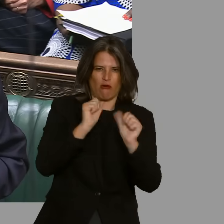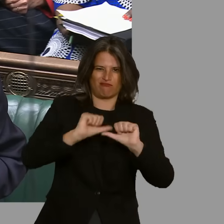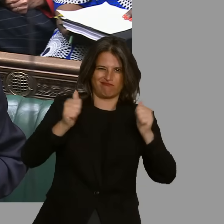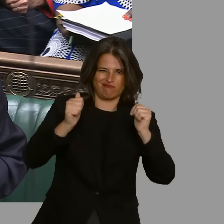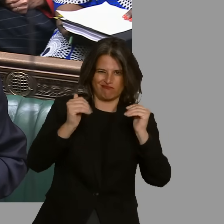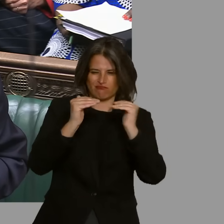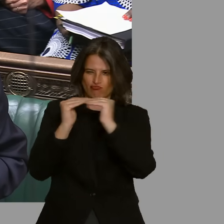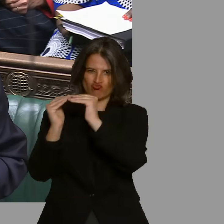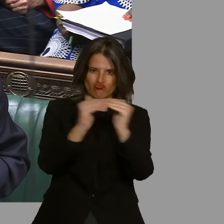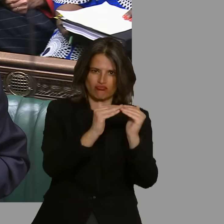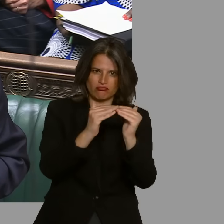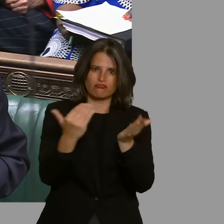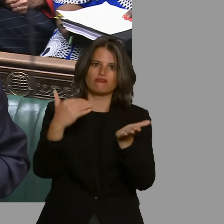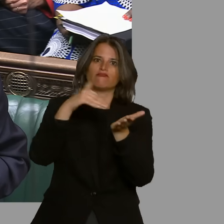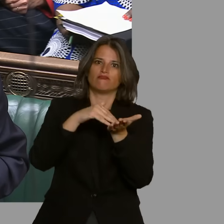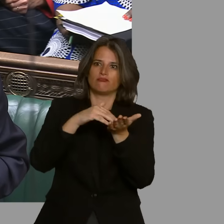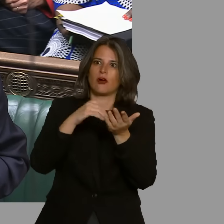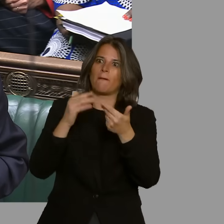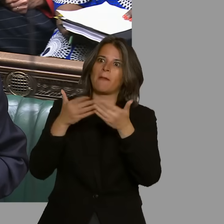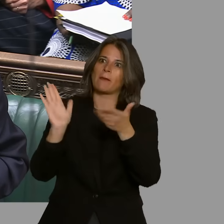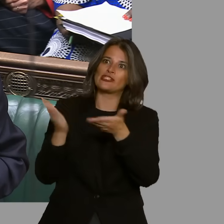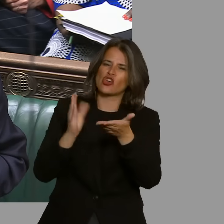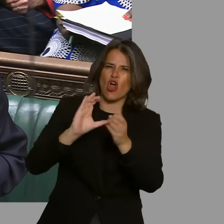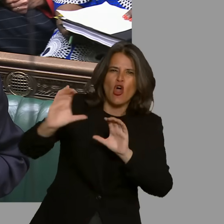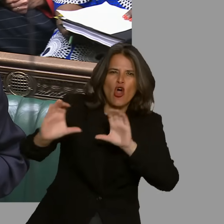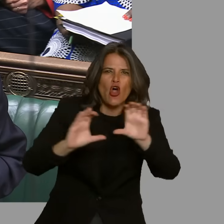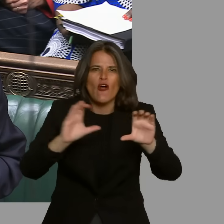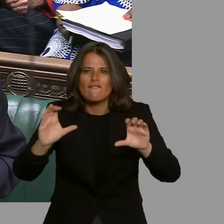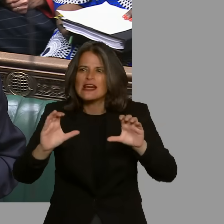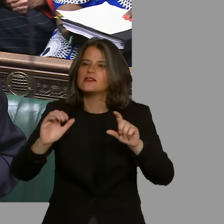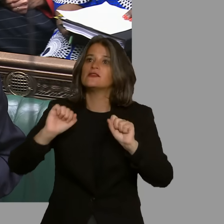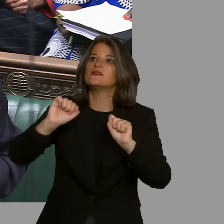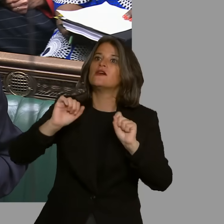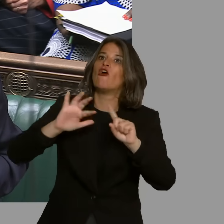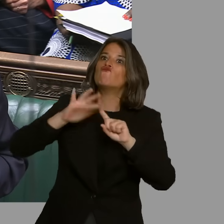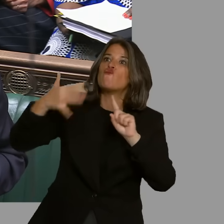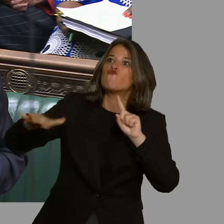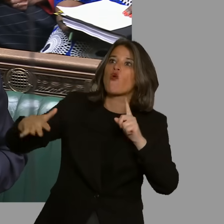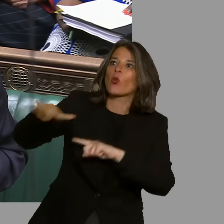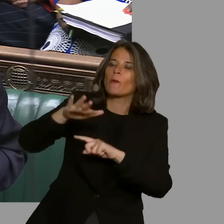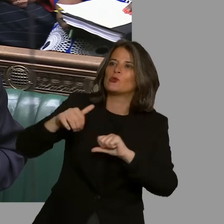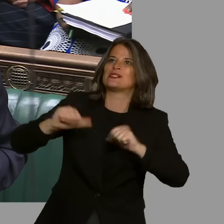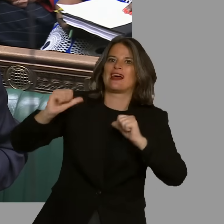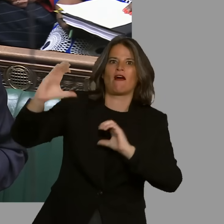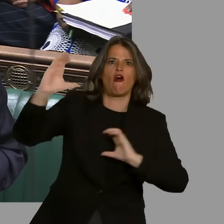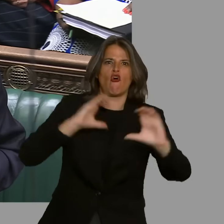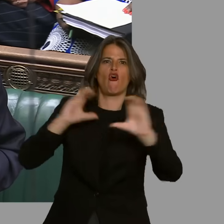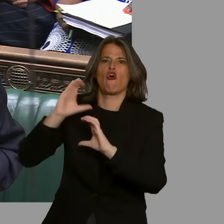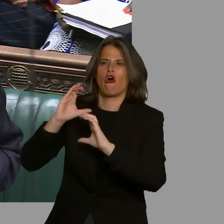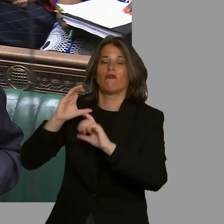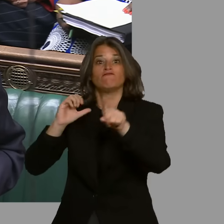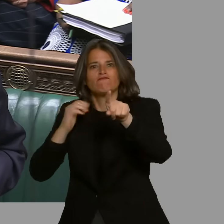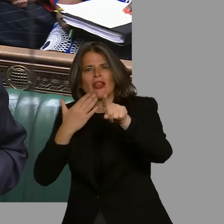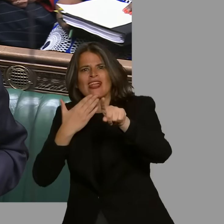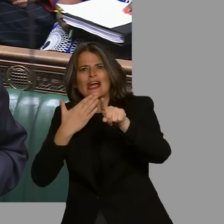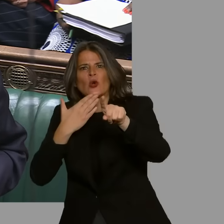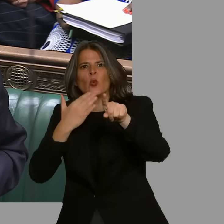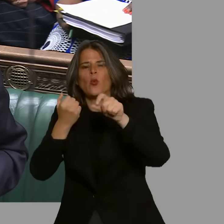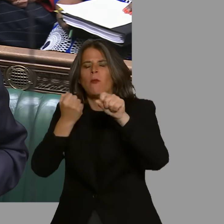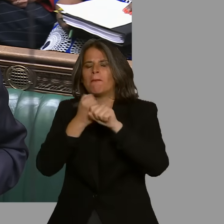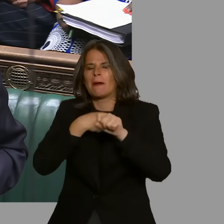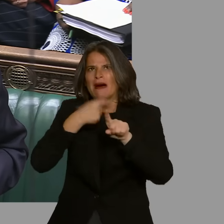year-on-year profitability of our farmers, and that's why the former president of the NFU is leading a review for us on